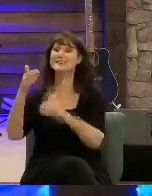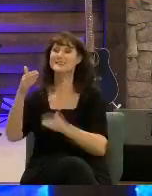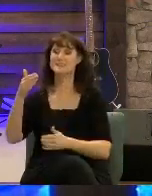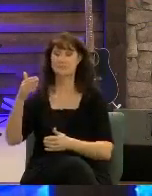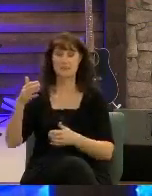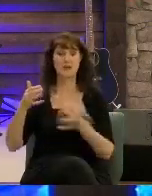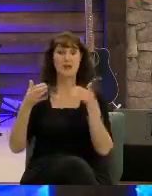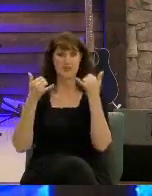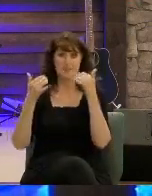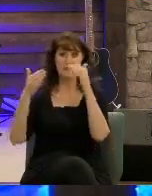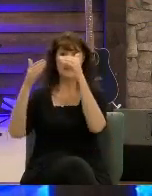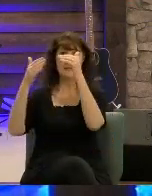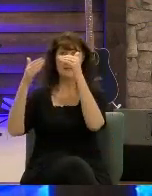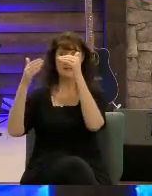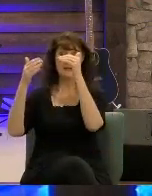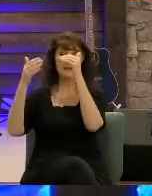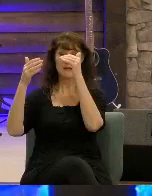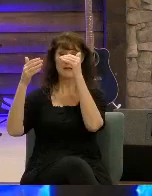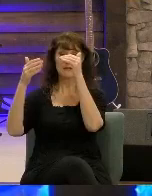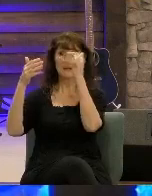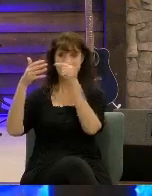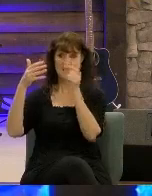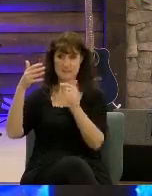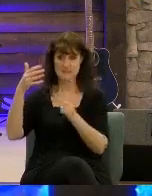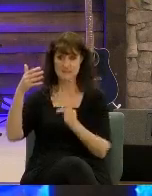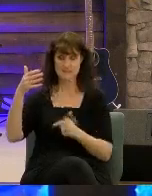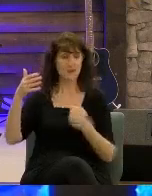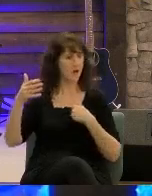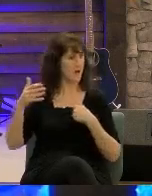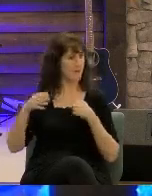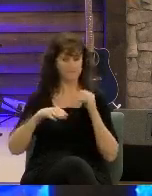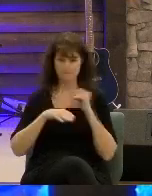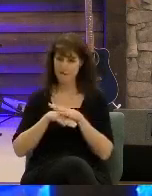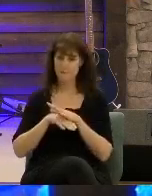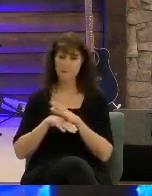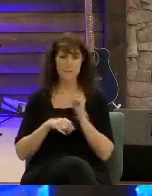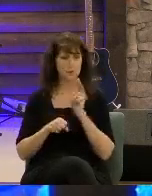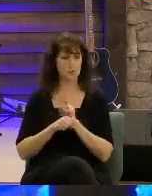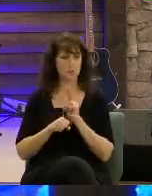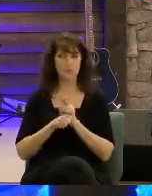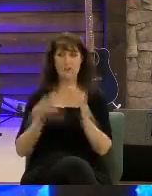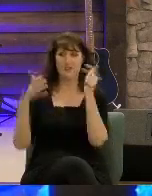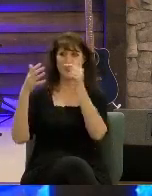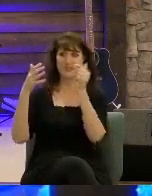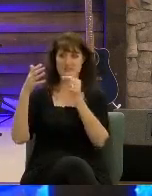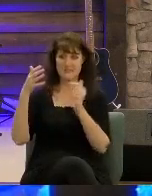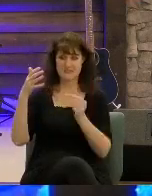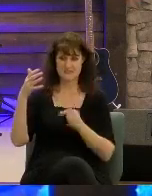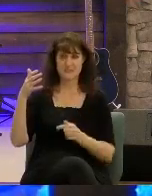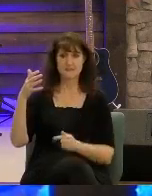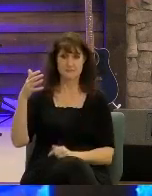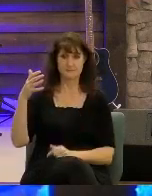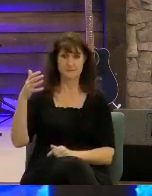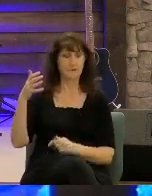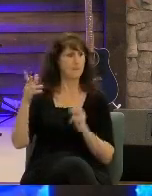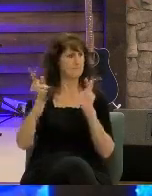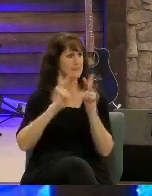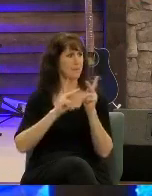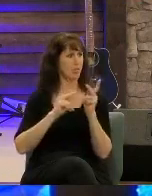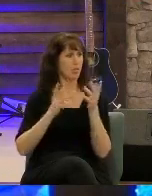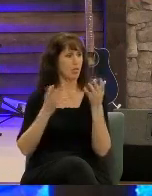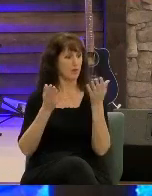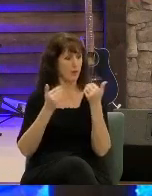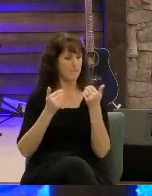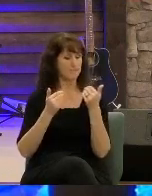you, this list, I have very effectively used this list in counseling. People come and talk to me, right? There's 30 of